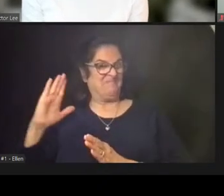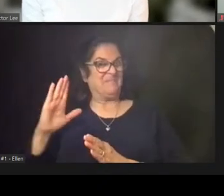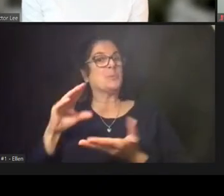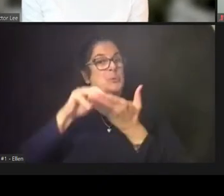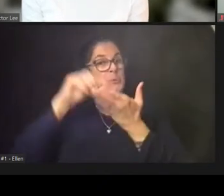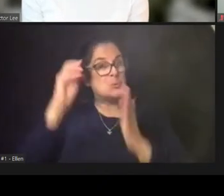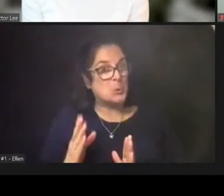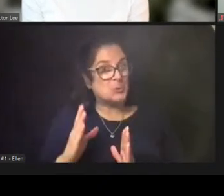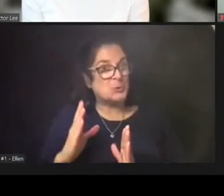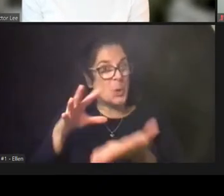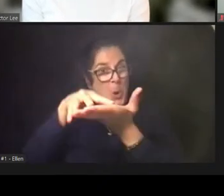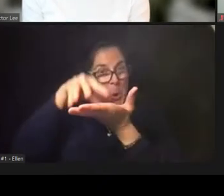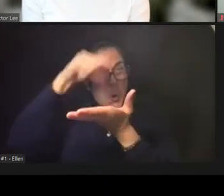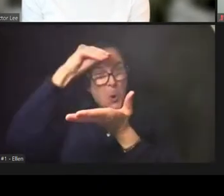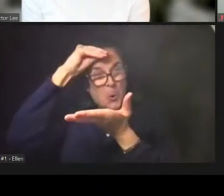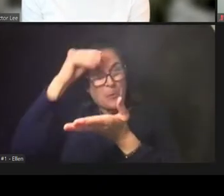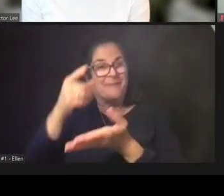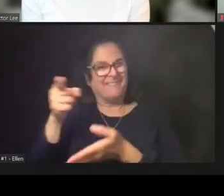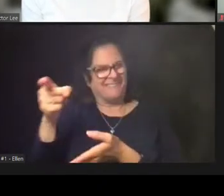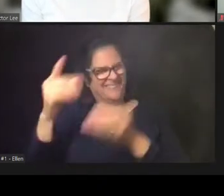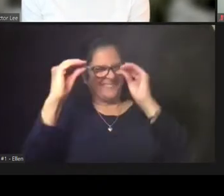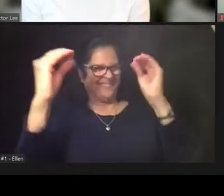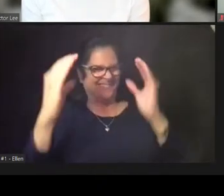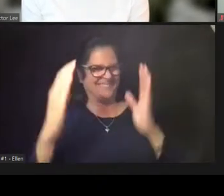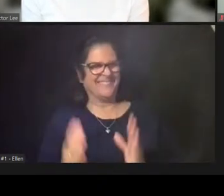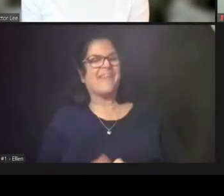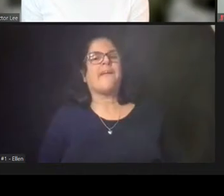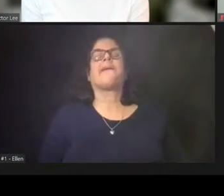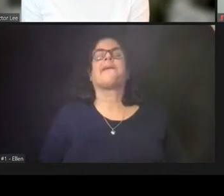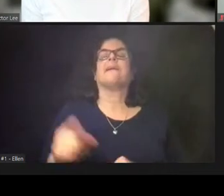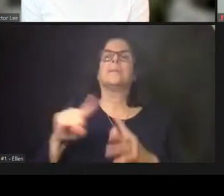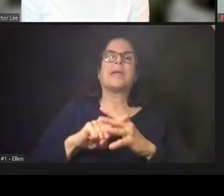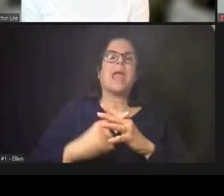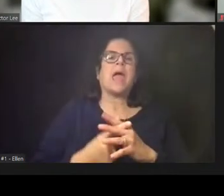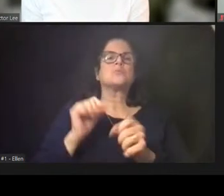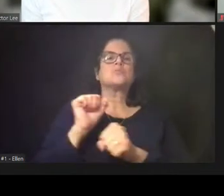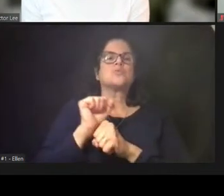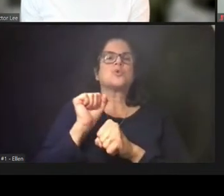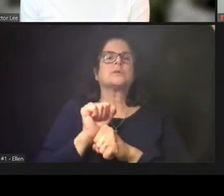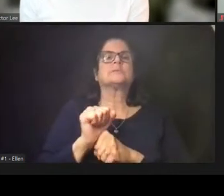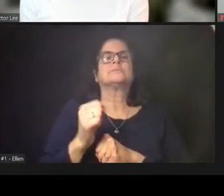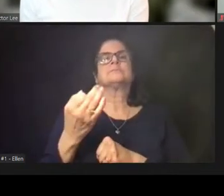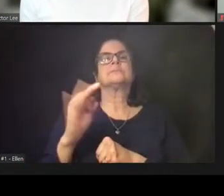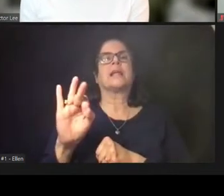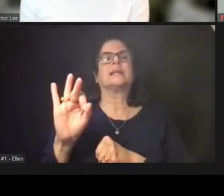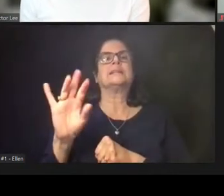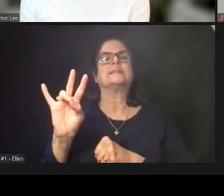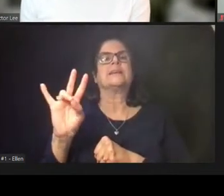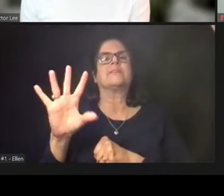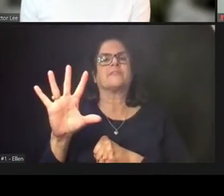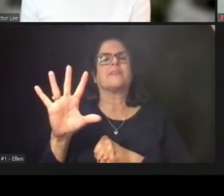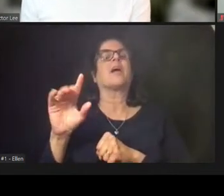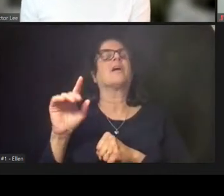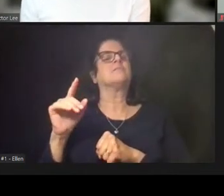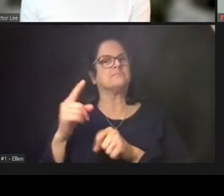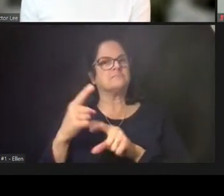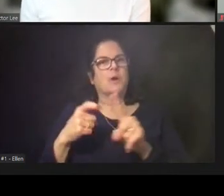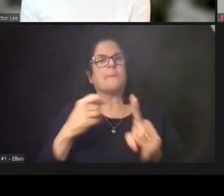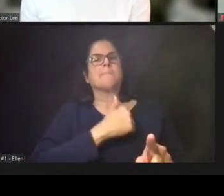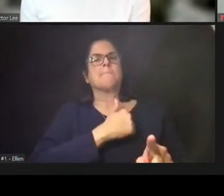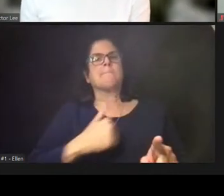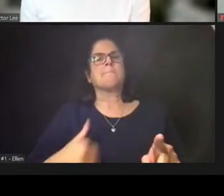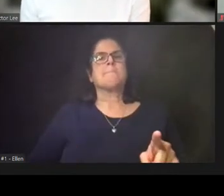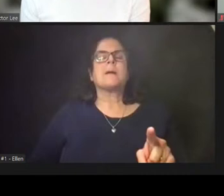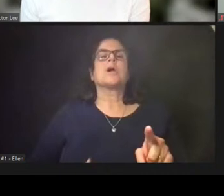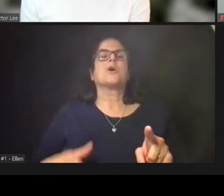Greg began his career at Chicago City Government in 1985 during the administration of the late Mayor Harold Washington. He went on to